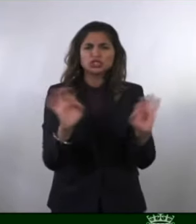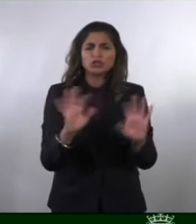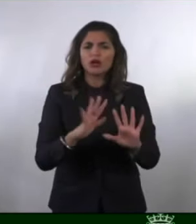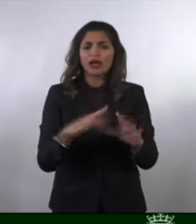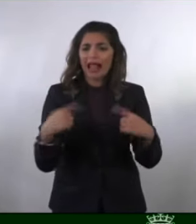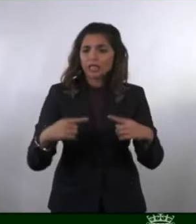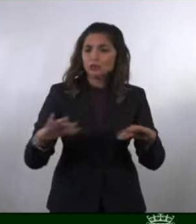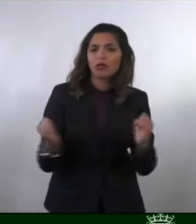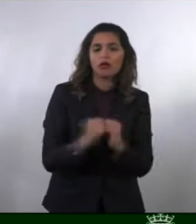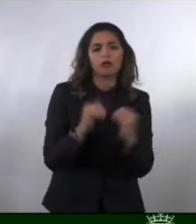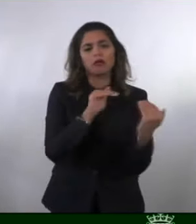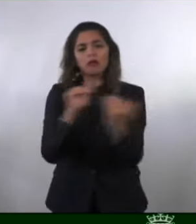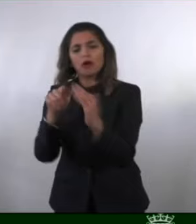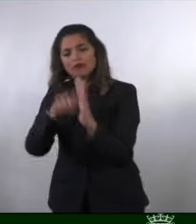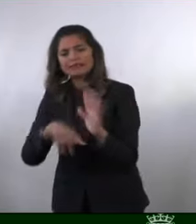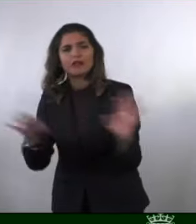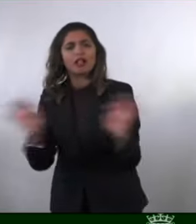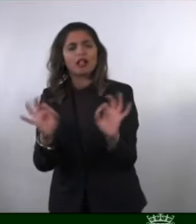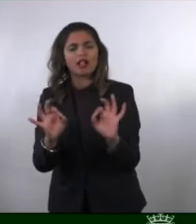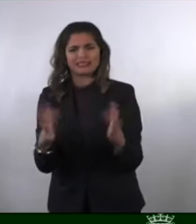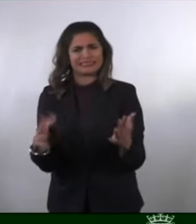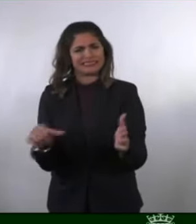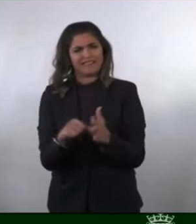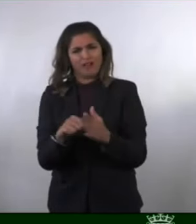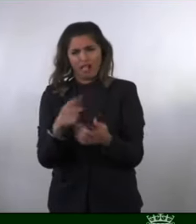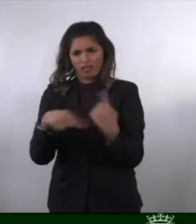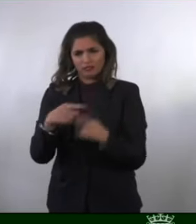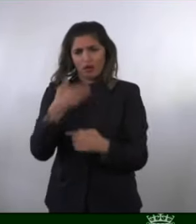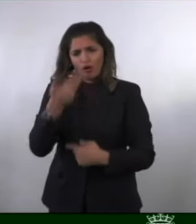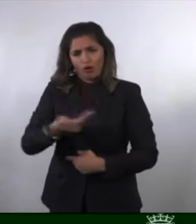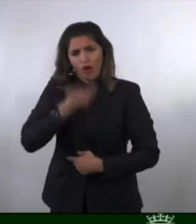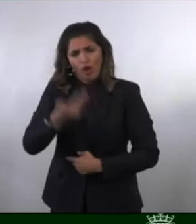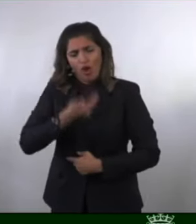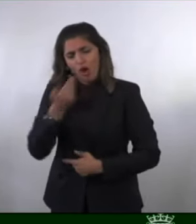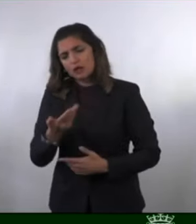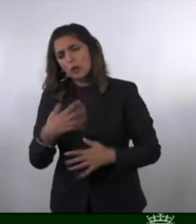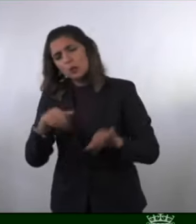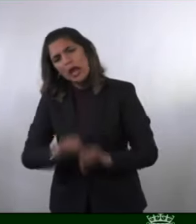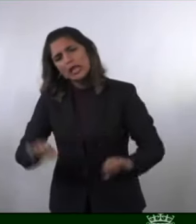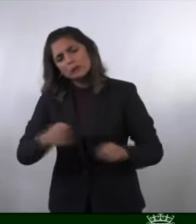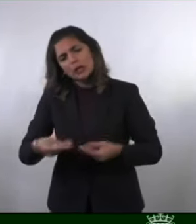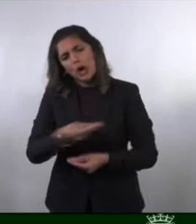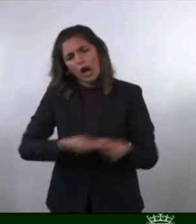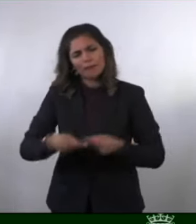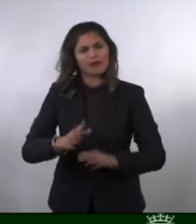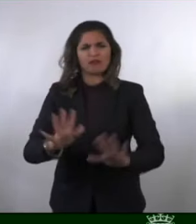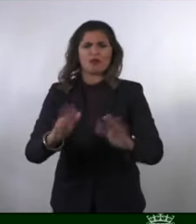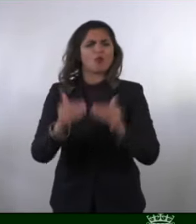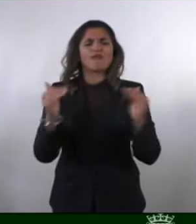good enough to say that it's too difficult or wait till the economy is moving again. Please, Minister, no ifs,